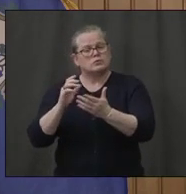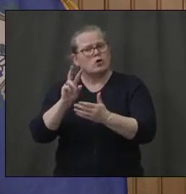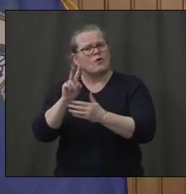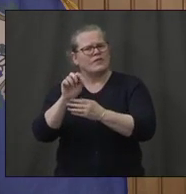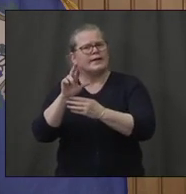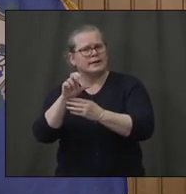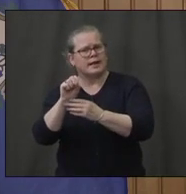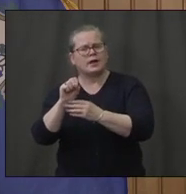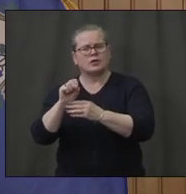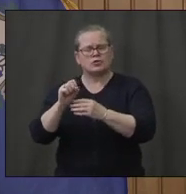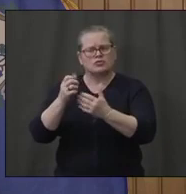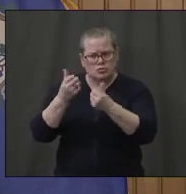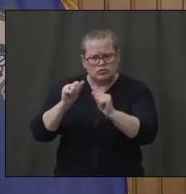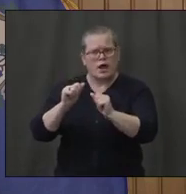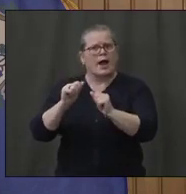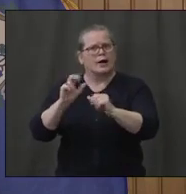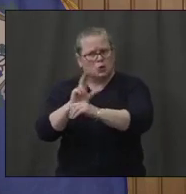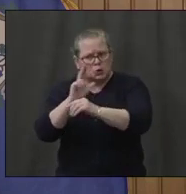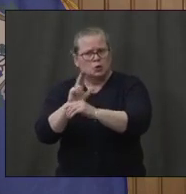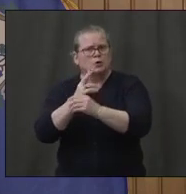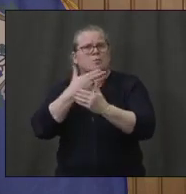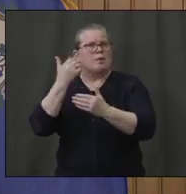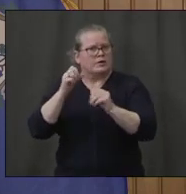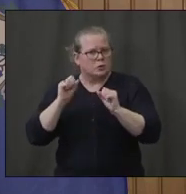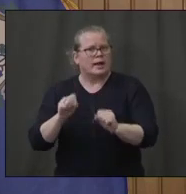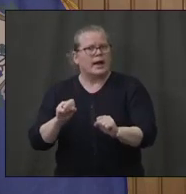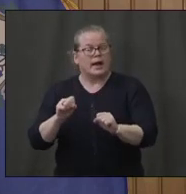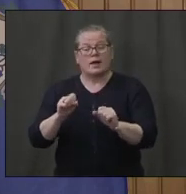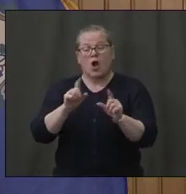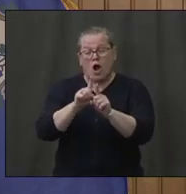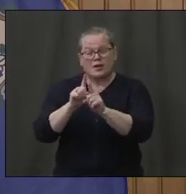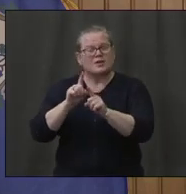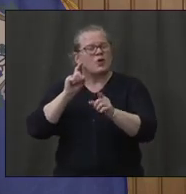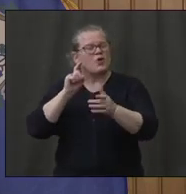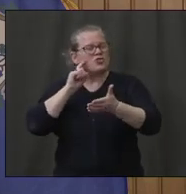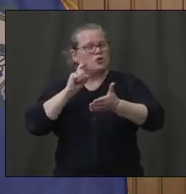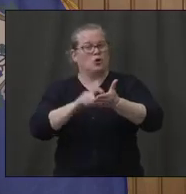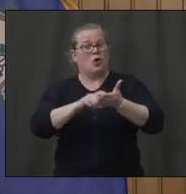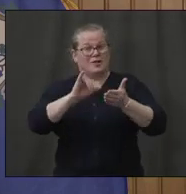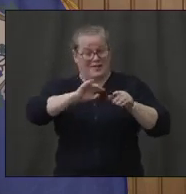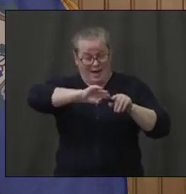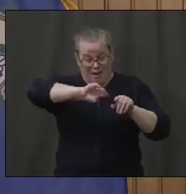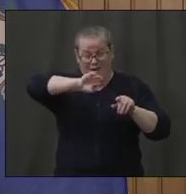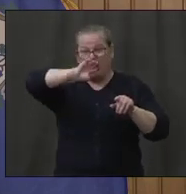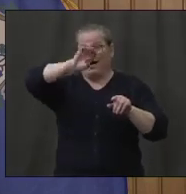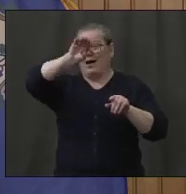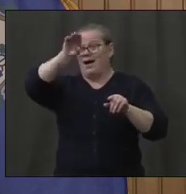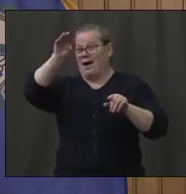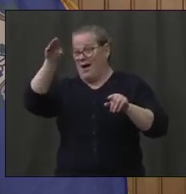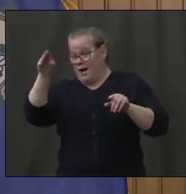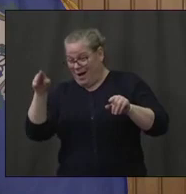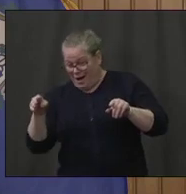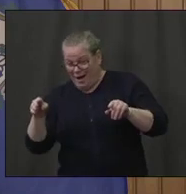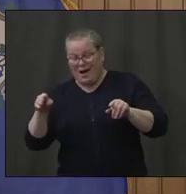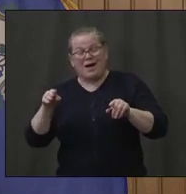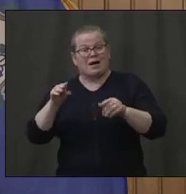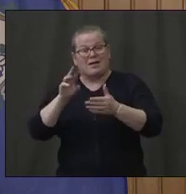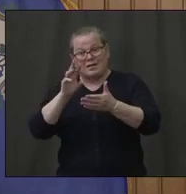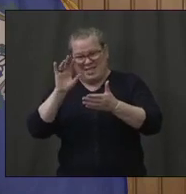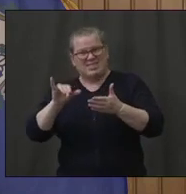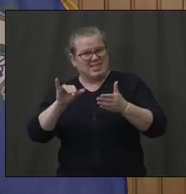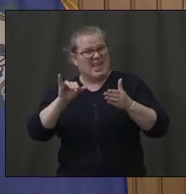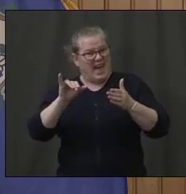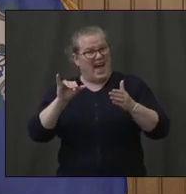as importantly, as you see from those apexes as they rise over a course of 6 or 8 weeks, it could be that some of